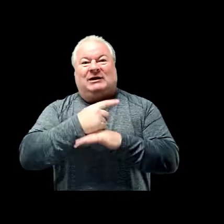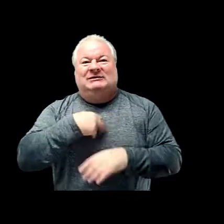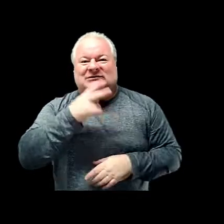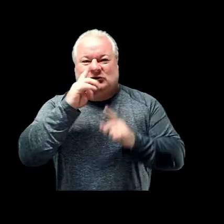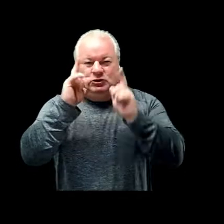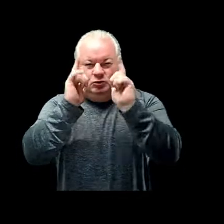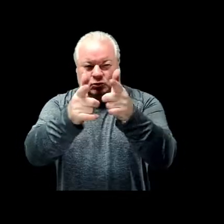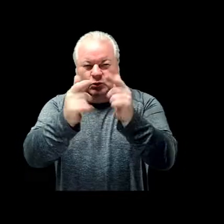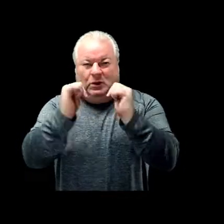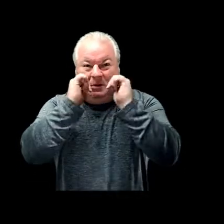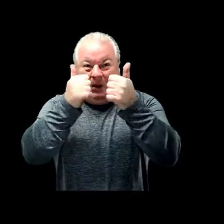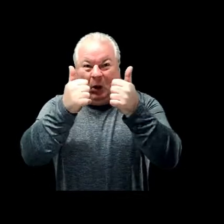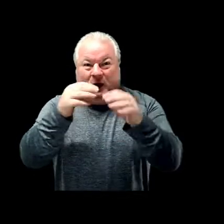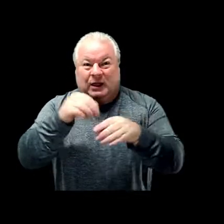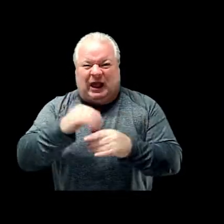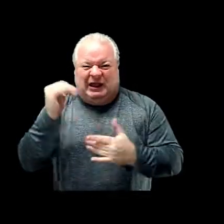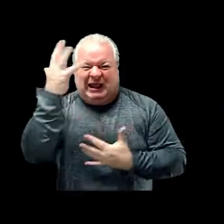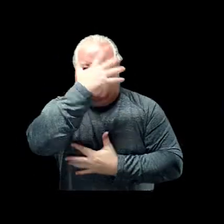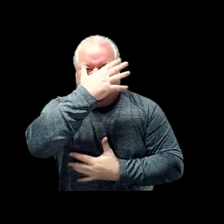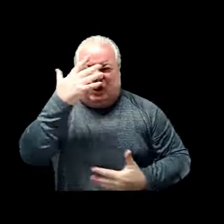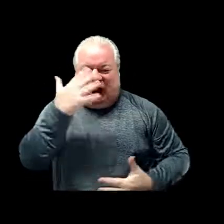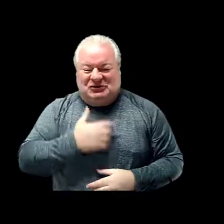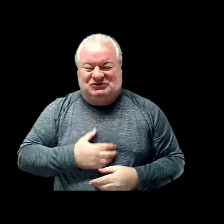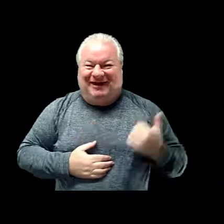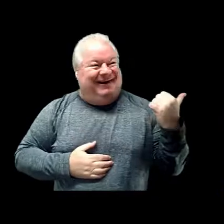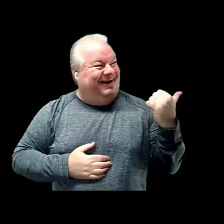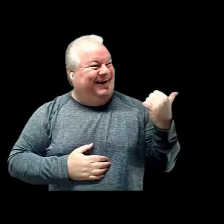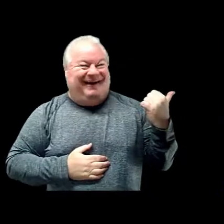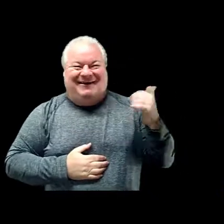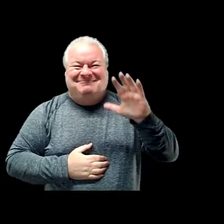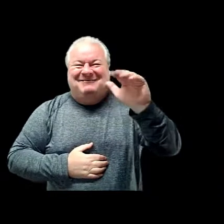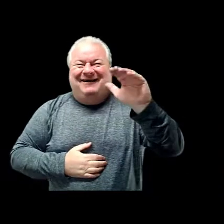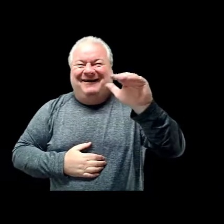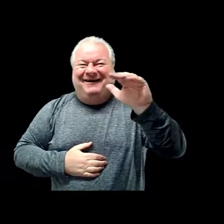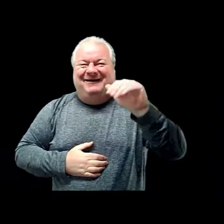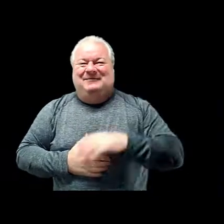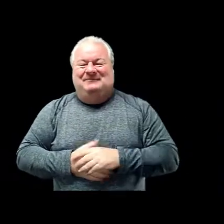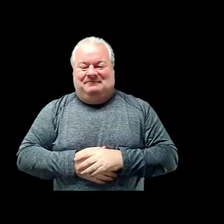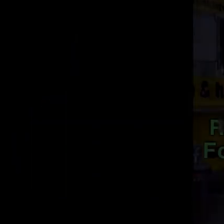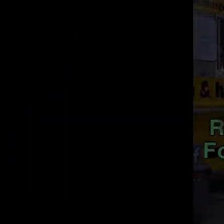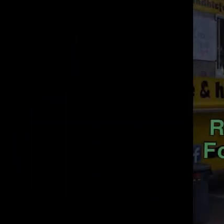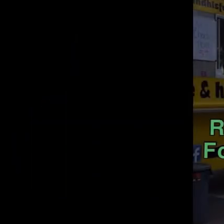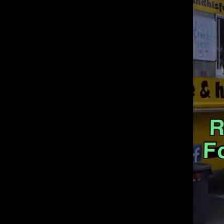you tomorrow in camouflage. Bye-bye.